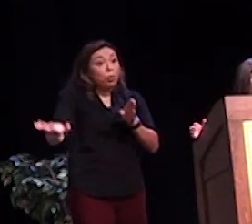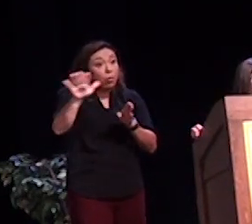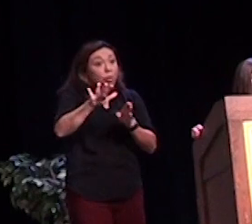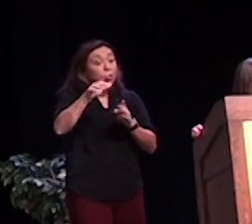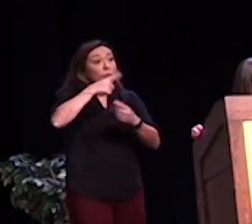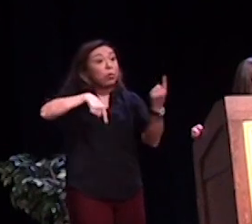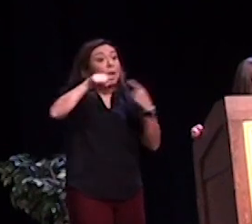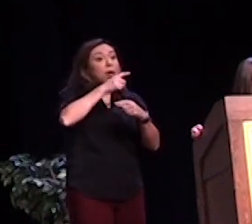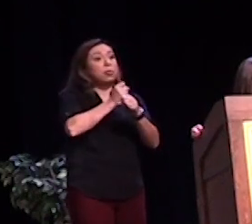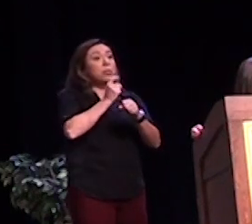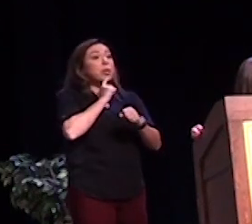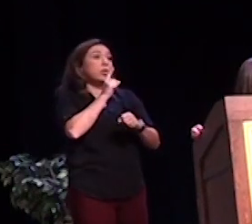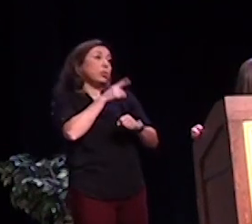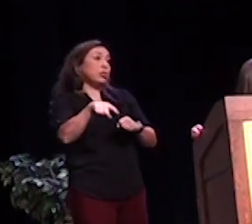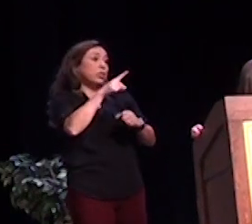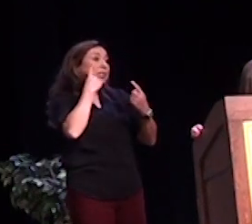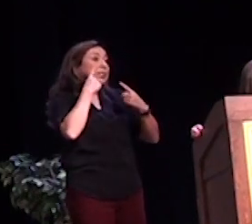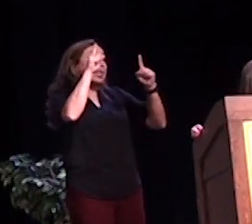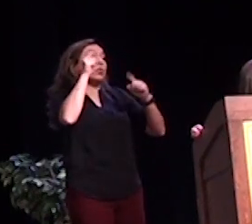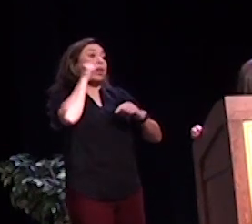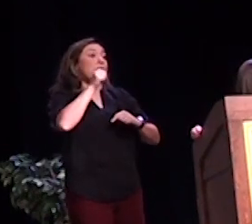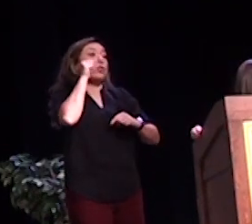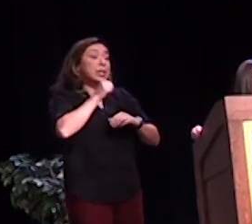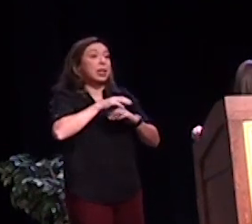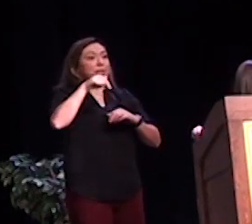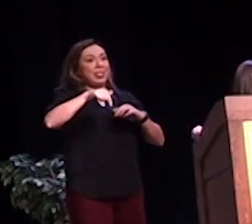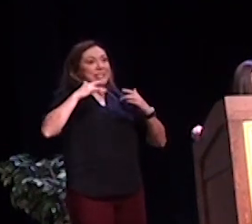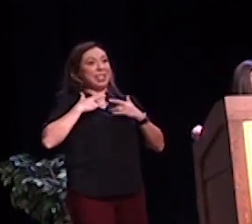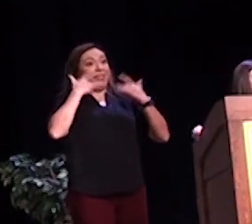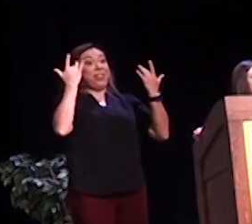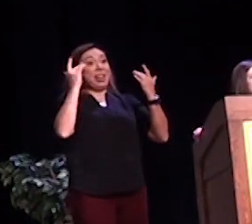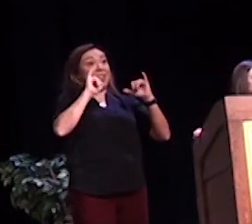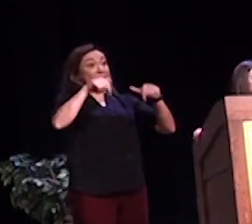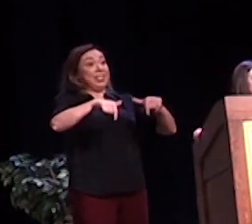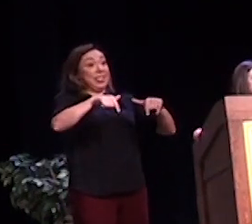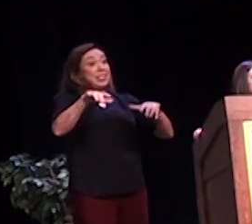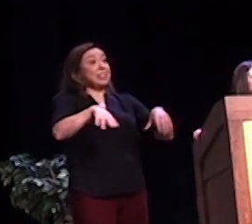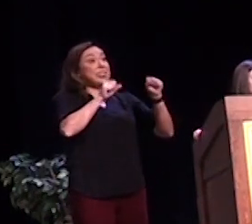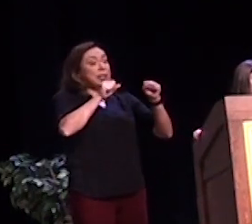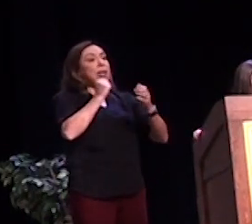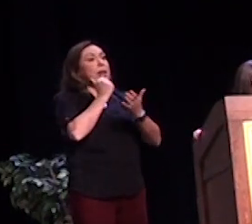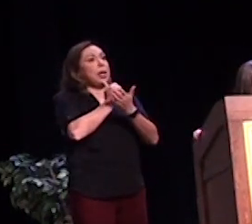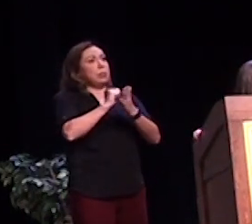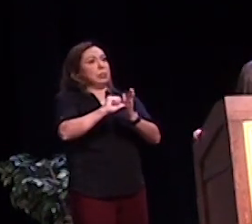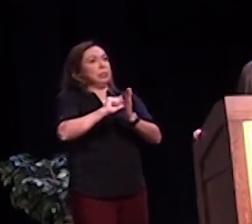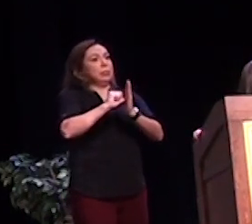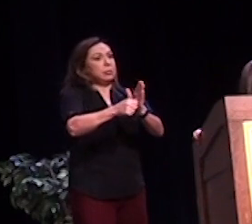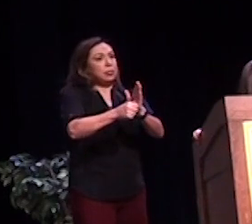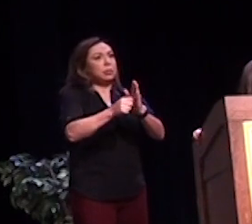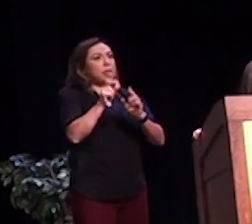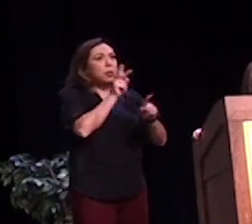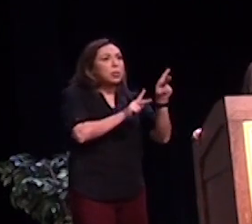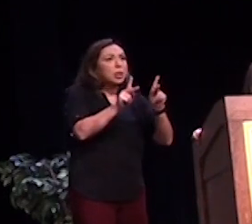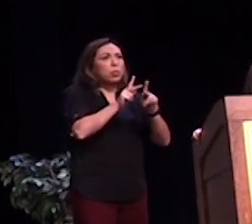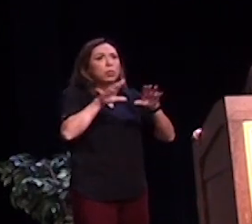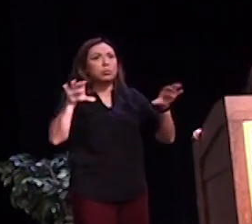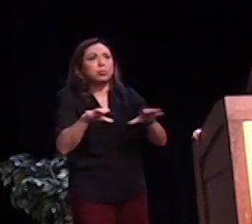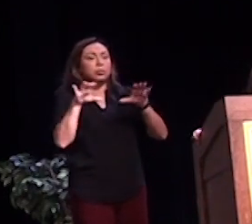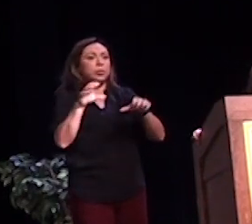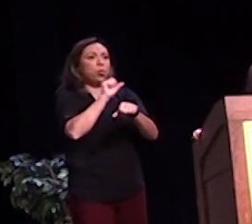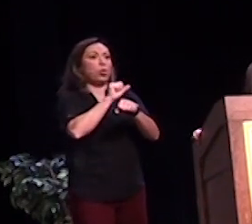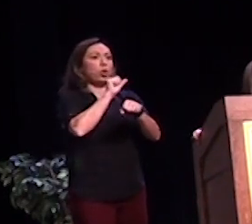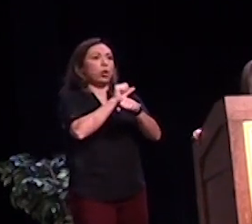be successful every single day. And this event, just like this, helps really emphasize this humanity in the work that we